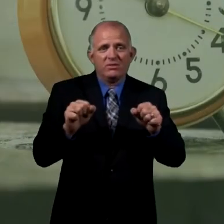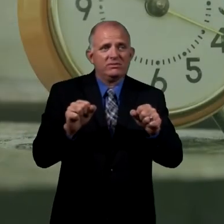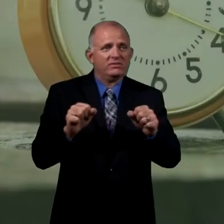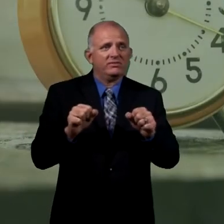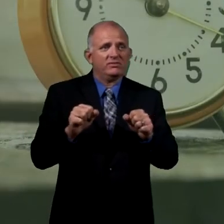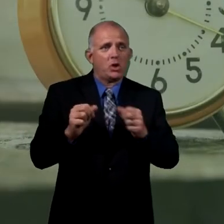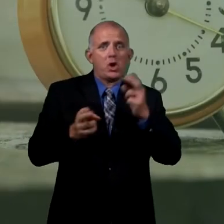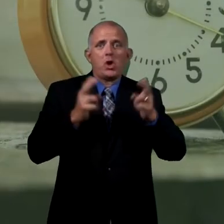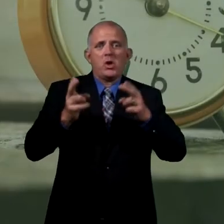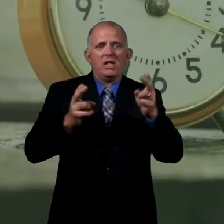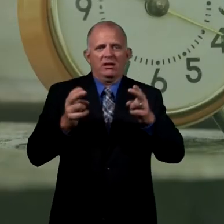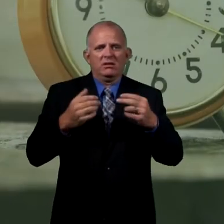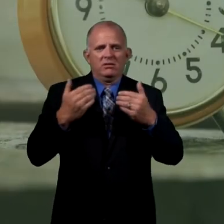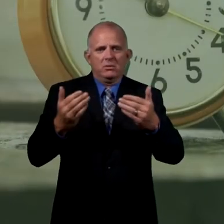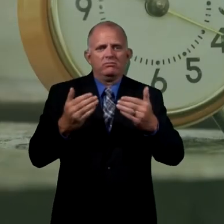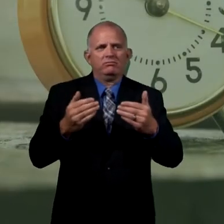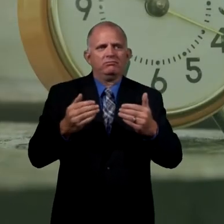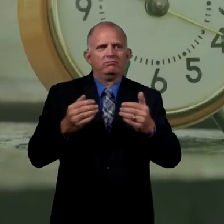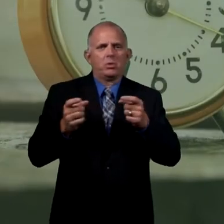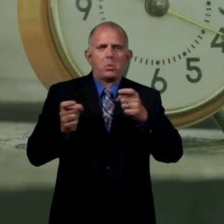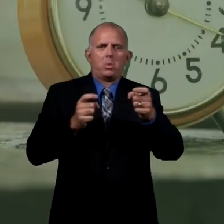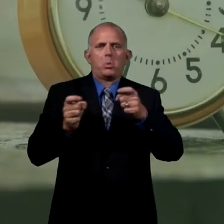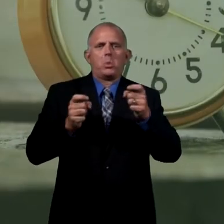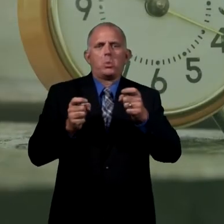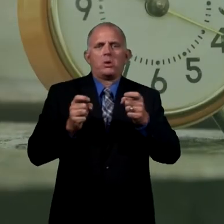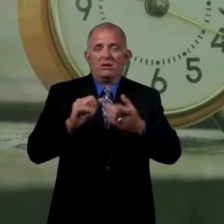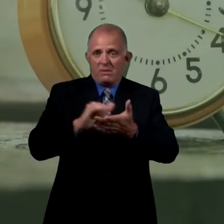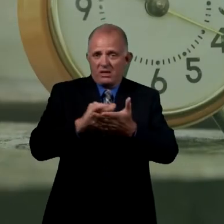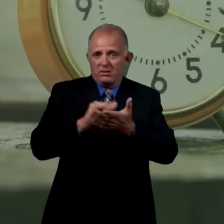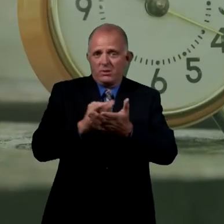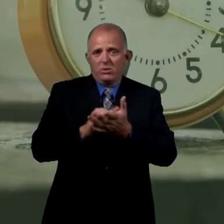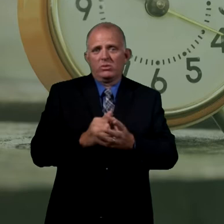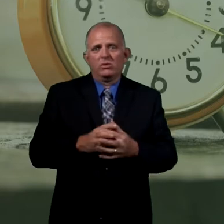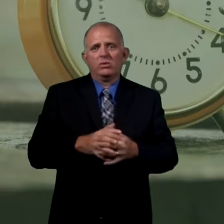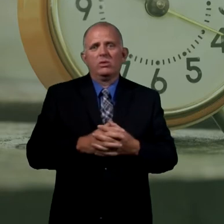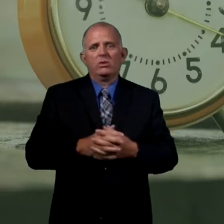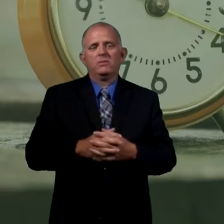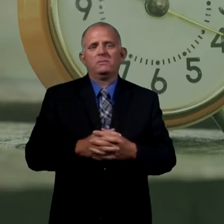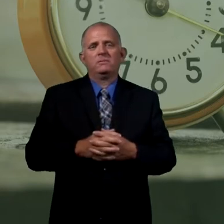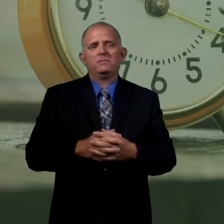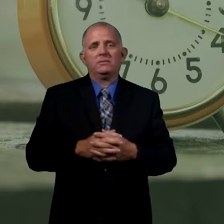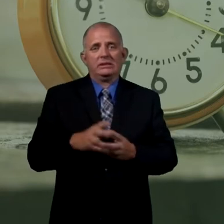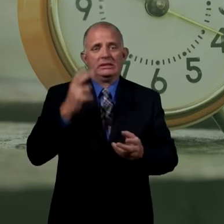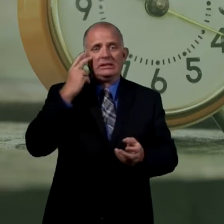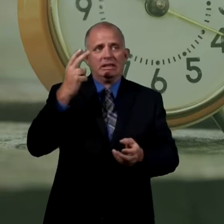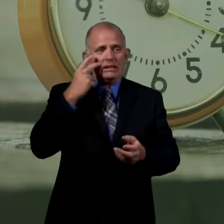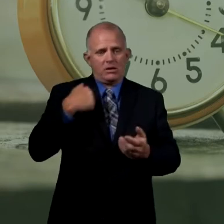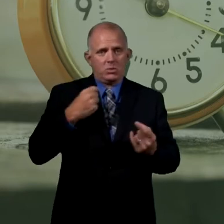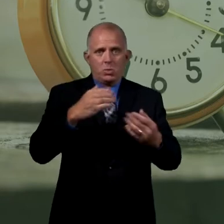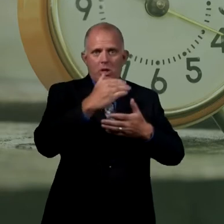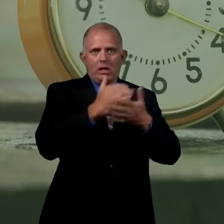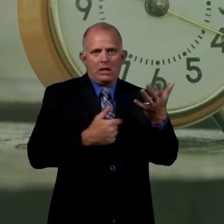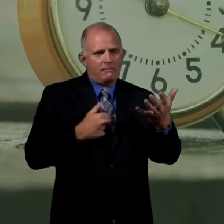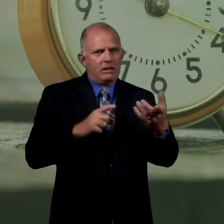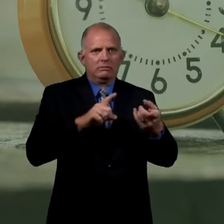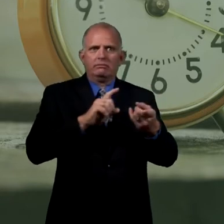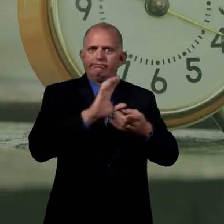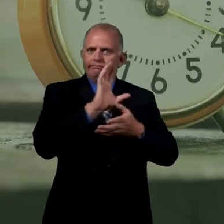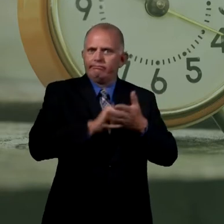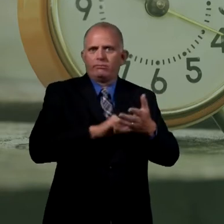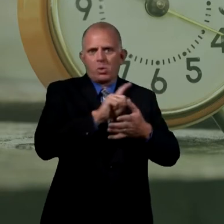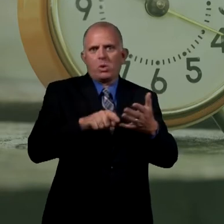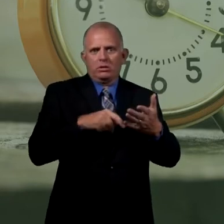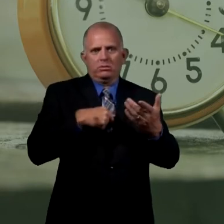Does it seem impossible to do that? Some of you right now think, I don't know what to do. Look at my to-do list. Look at my appointments. Look at all these calendars. Look at what I have to get done.